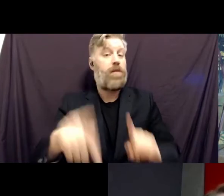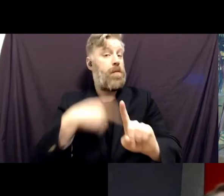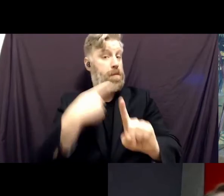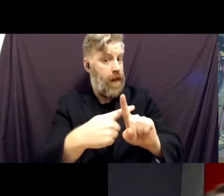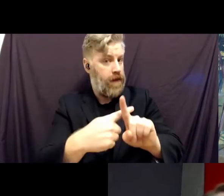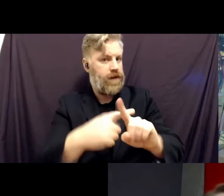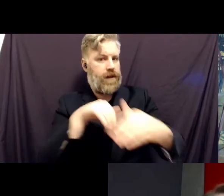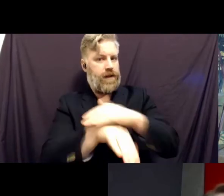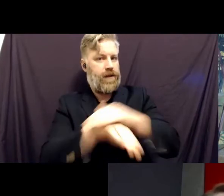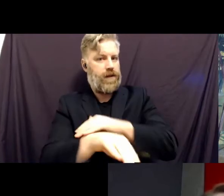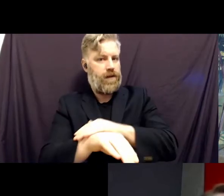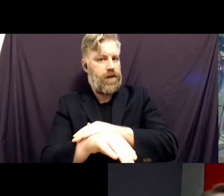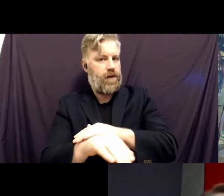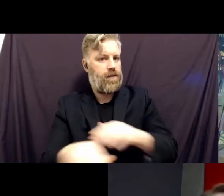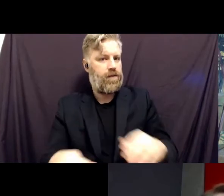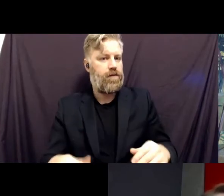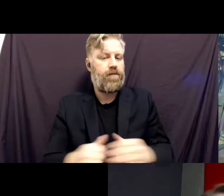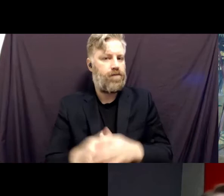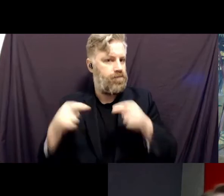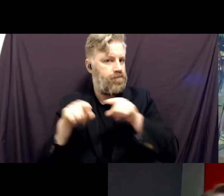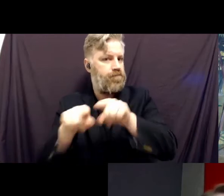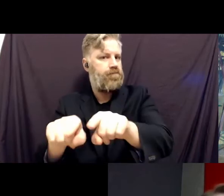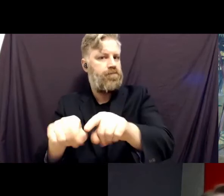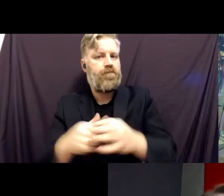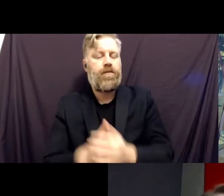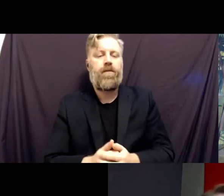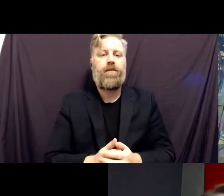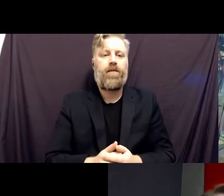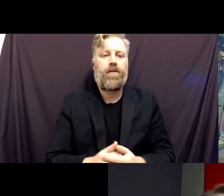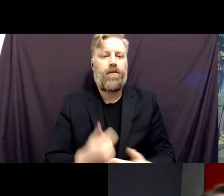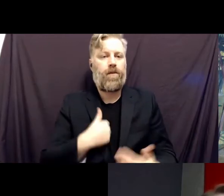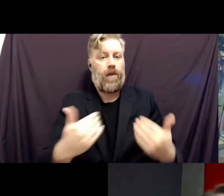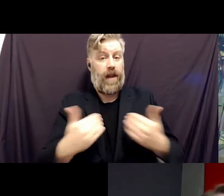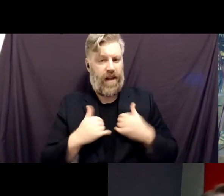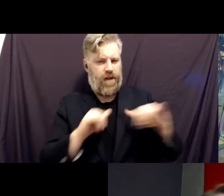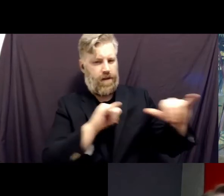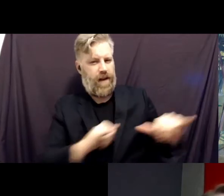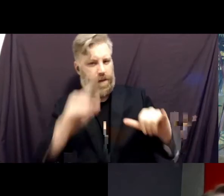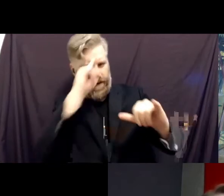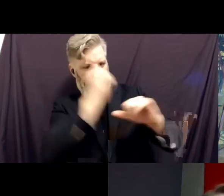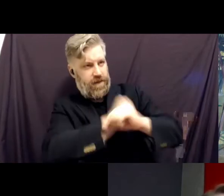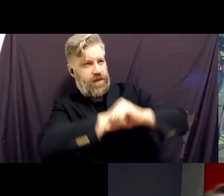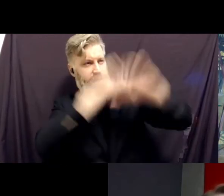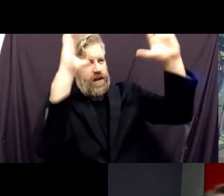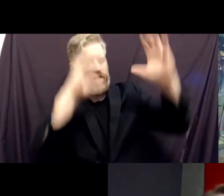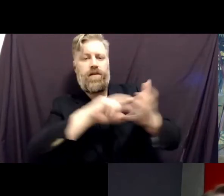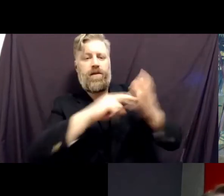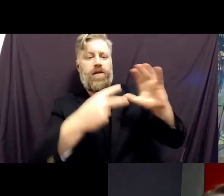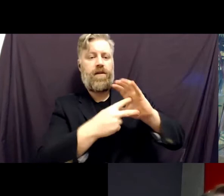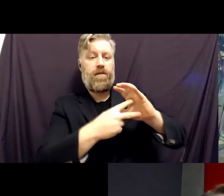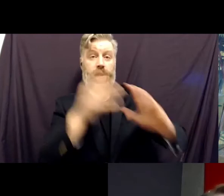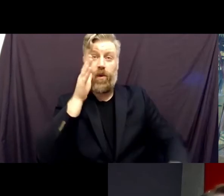accessibility. With such a common vision, we can look confidentially into